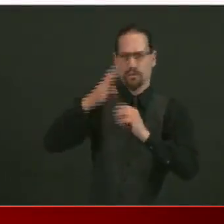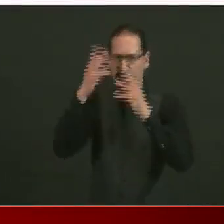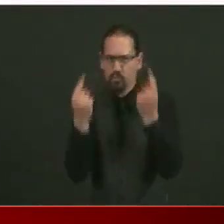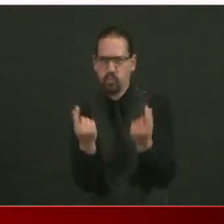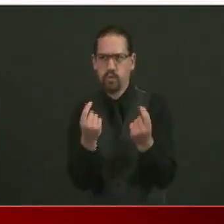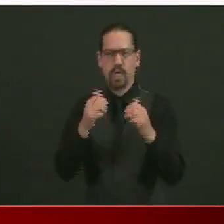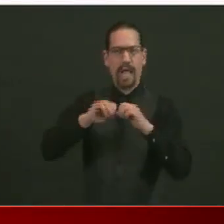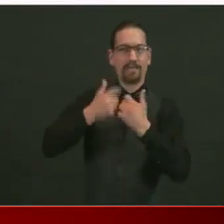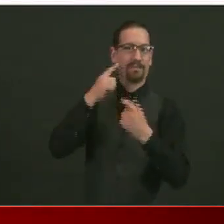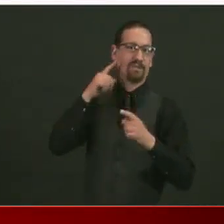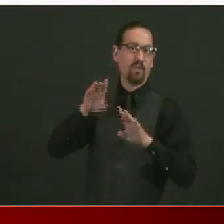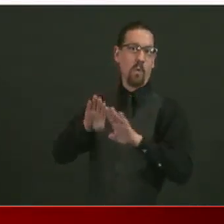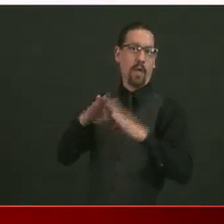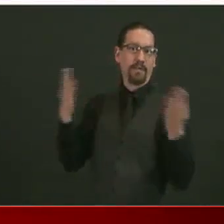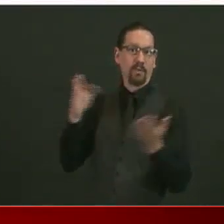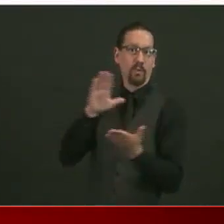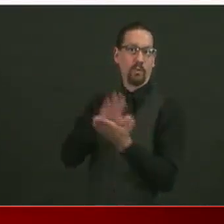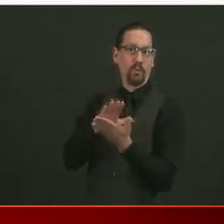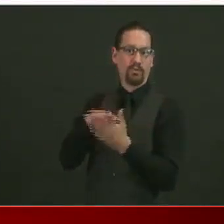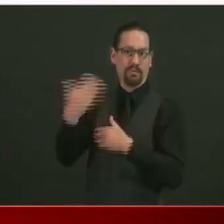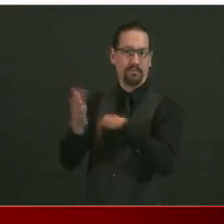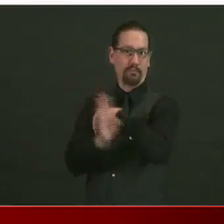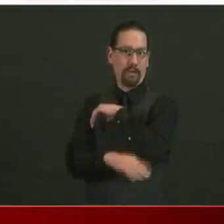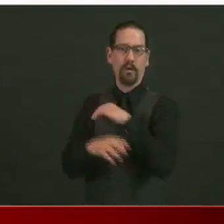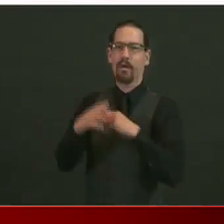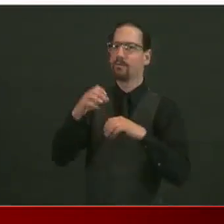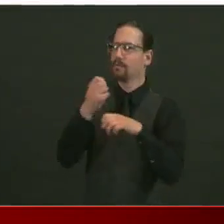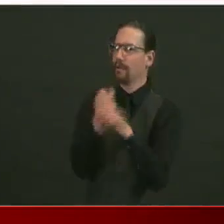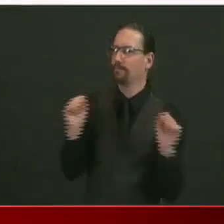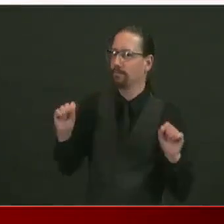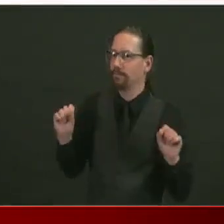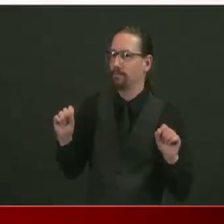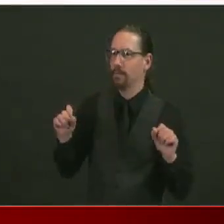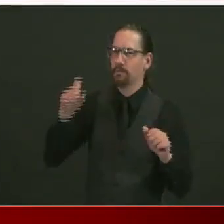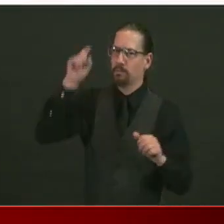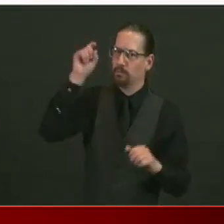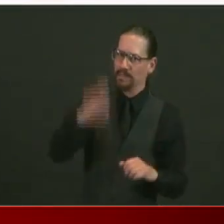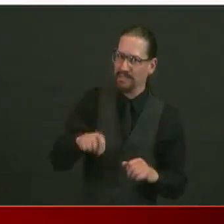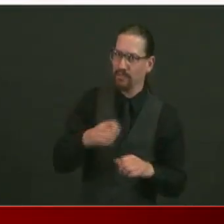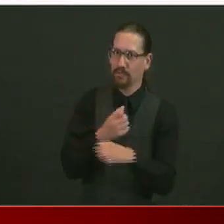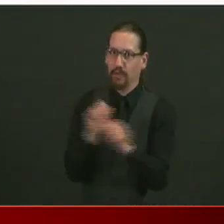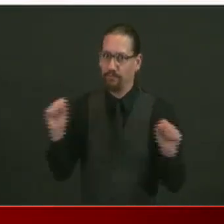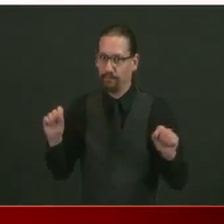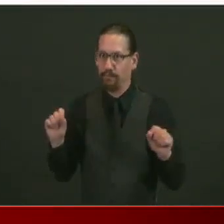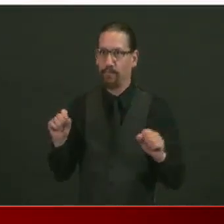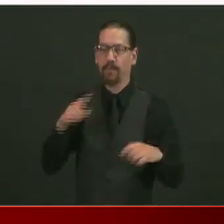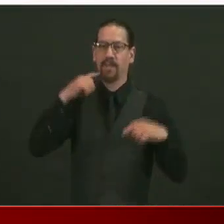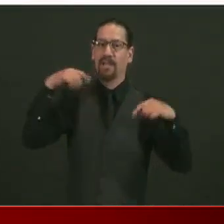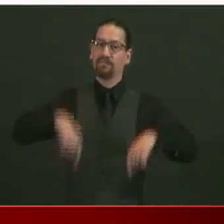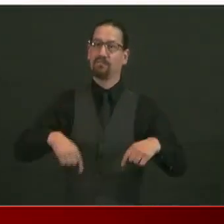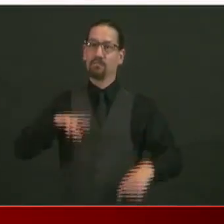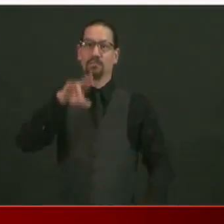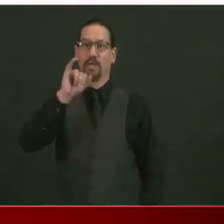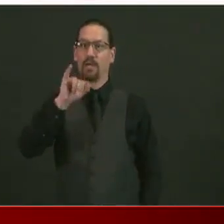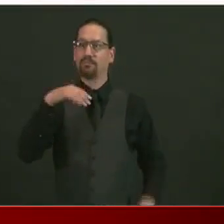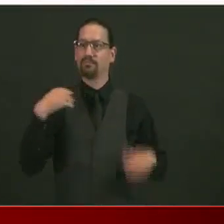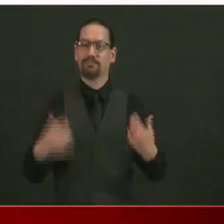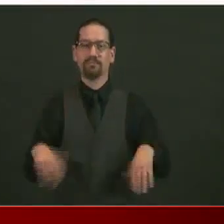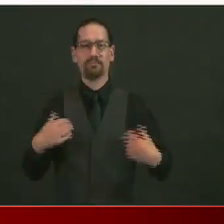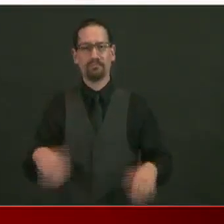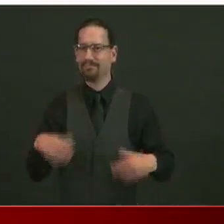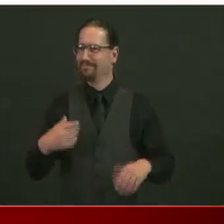that. We were one of the states that made a decision to go out with time because